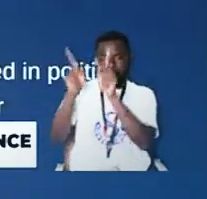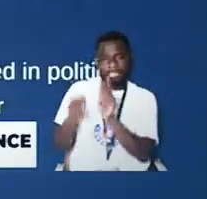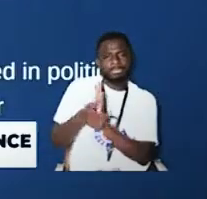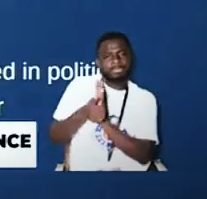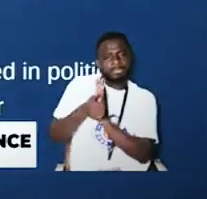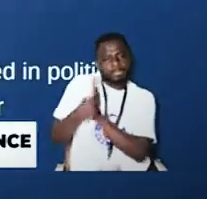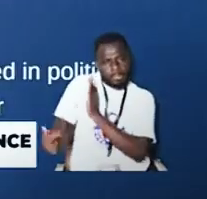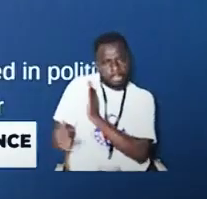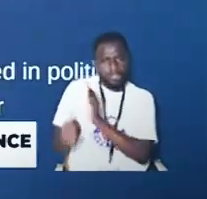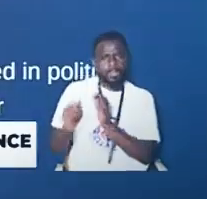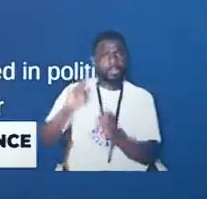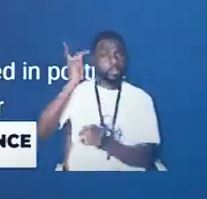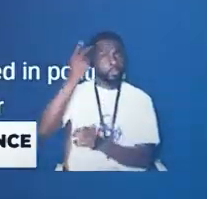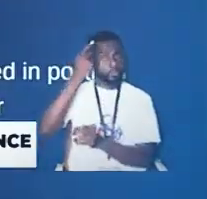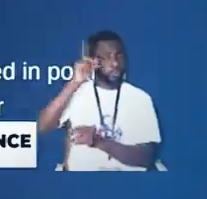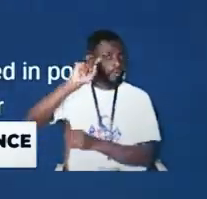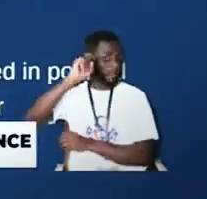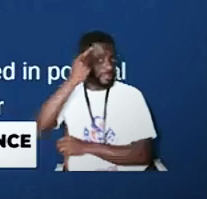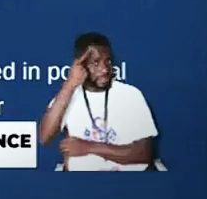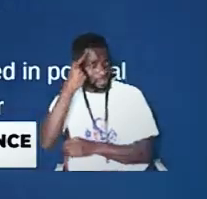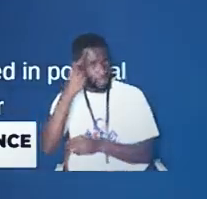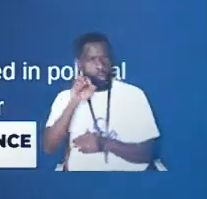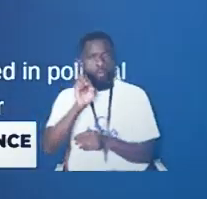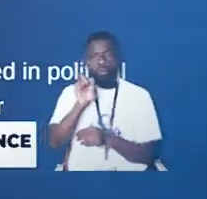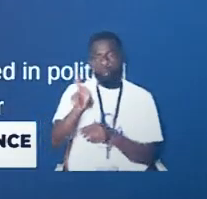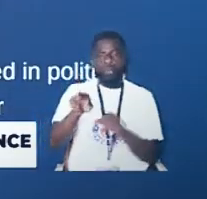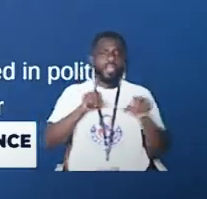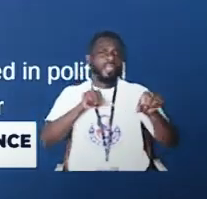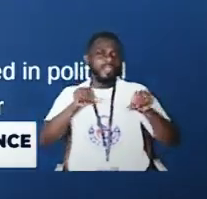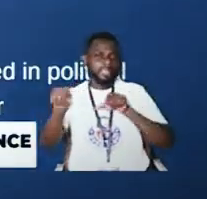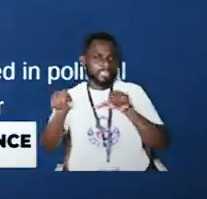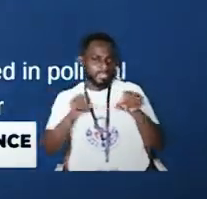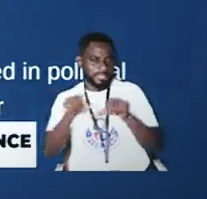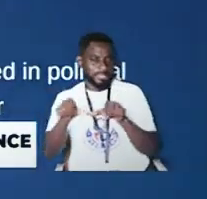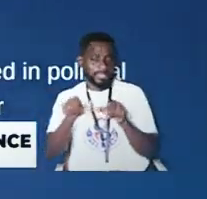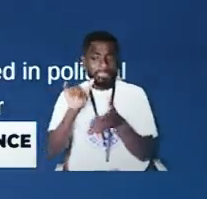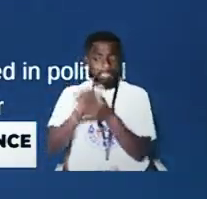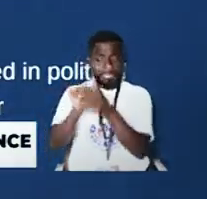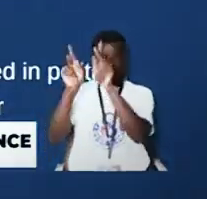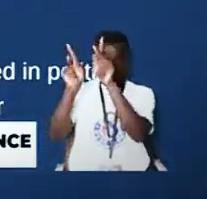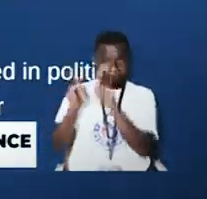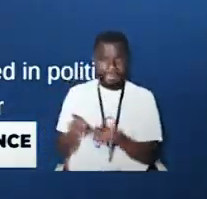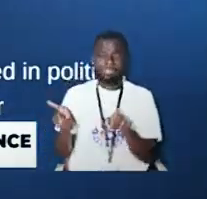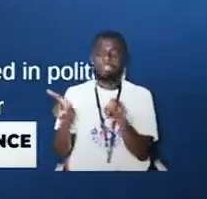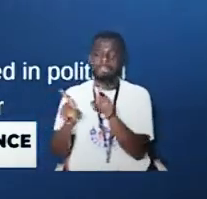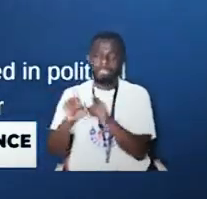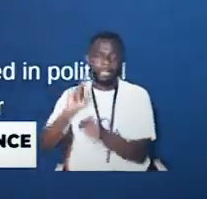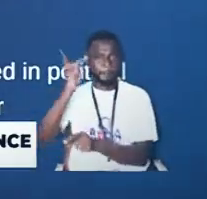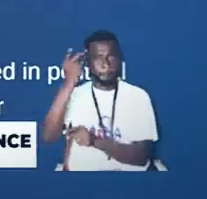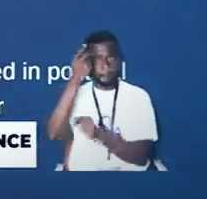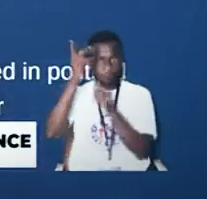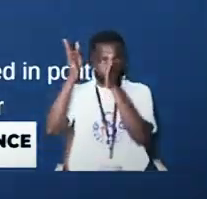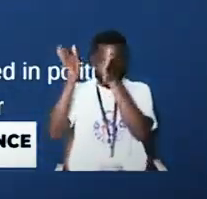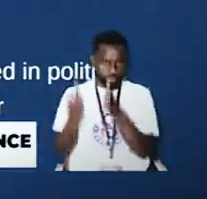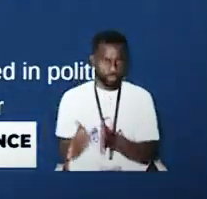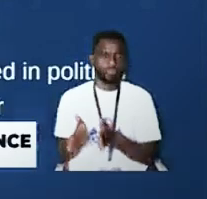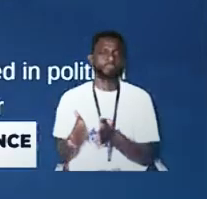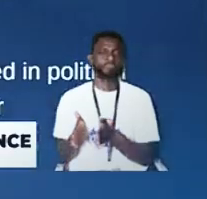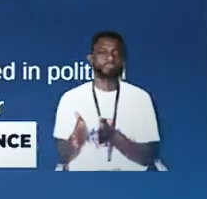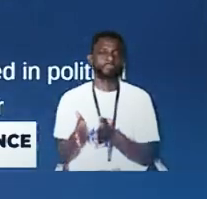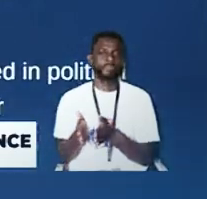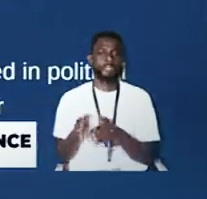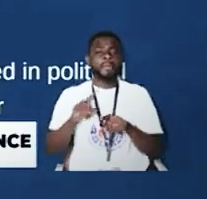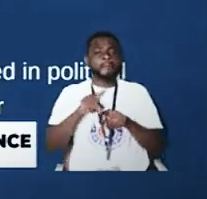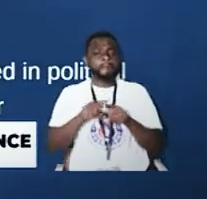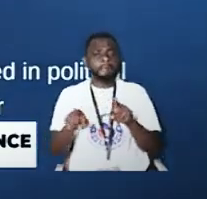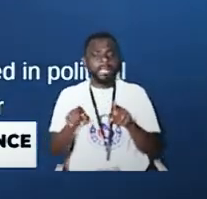political government or administration, such fellow is also a politician. But this